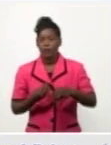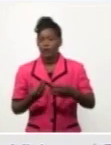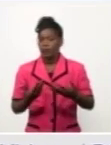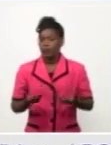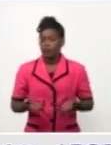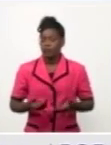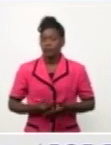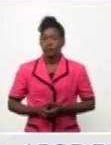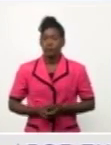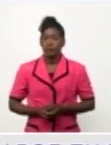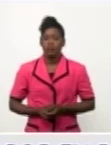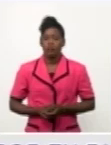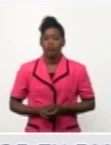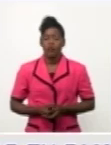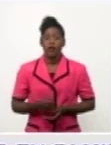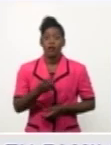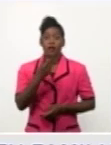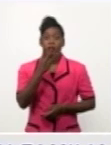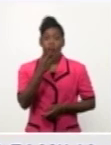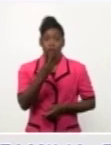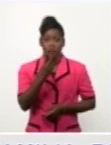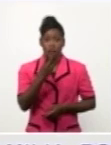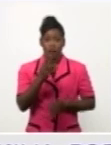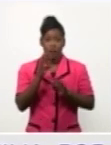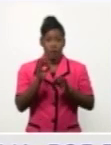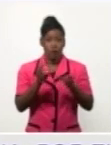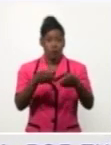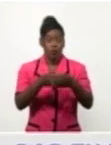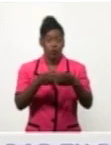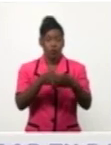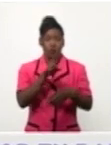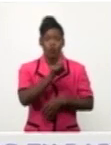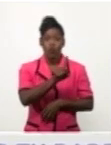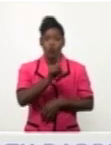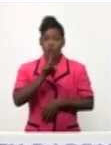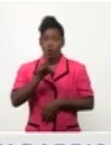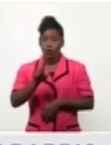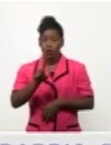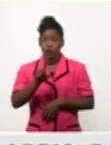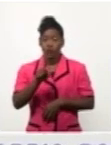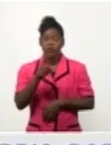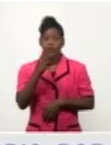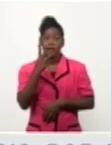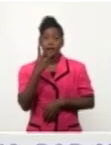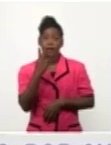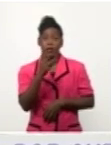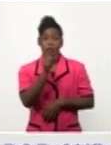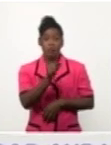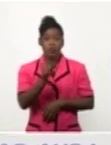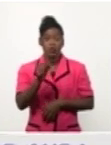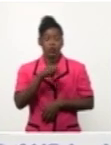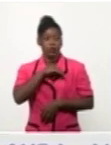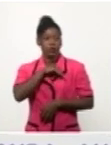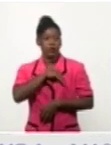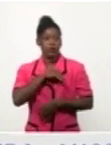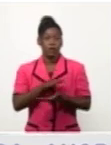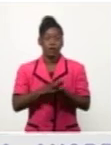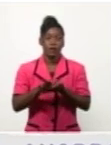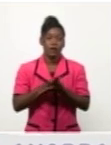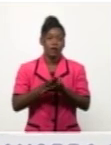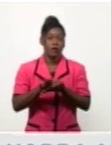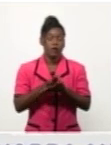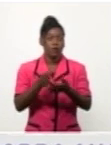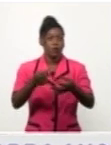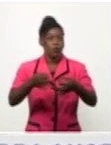Unlike we have been reporting in the last few days, only 3 of 11 cases diagnosed yesterday were